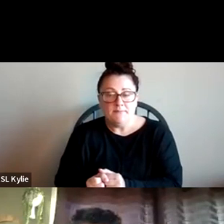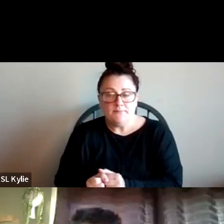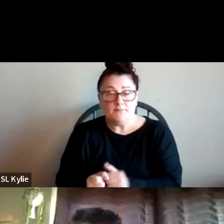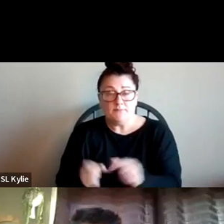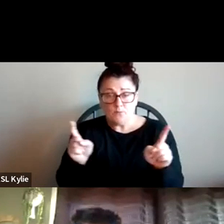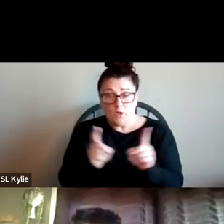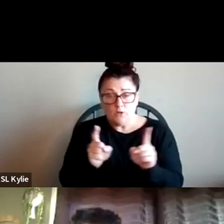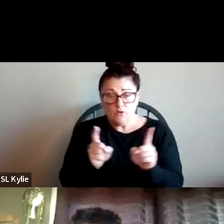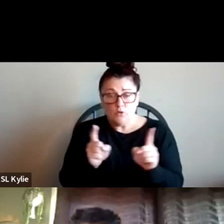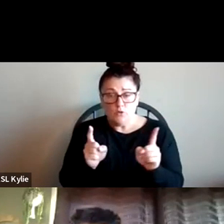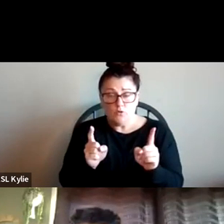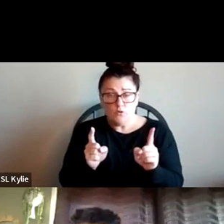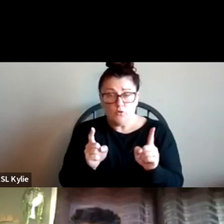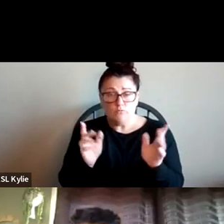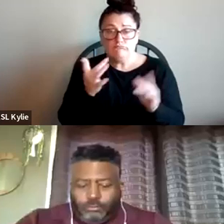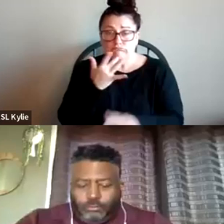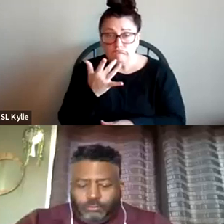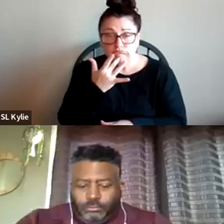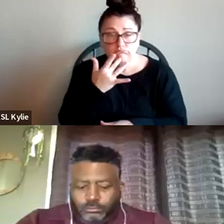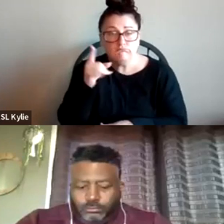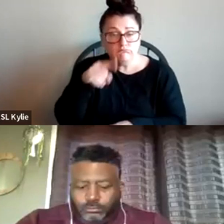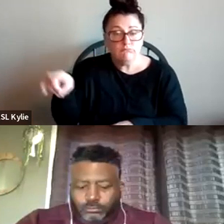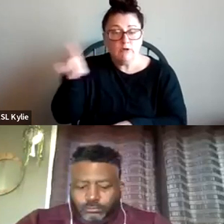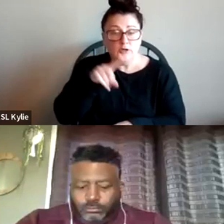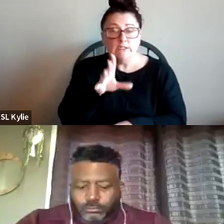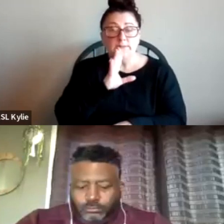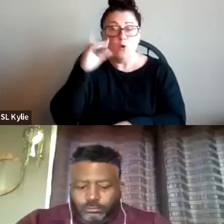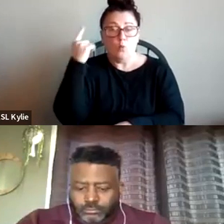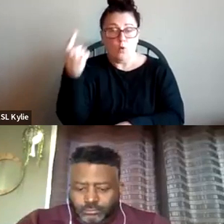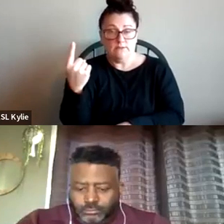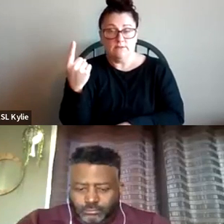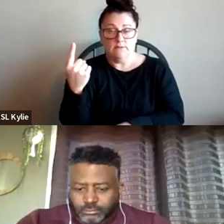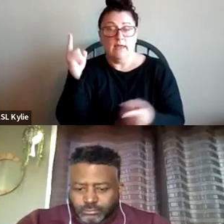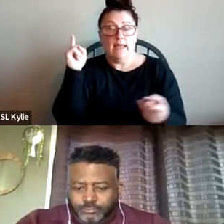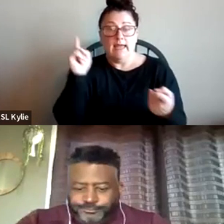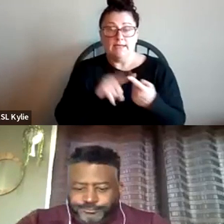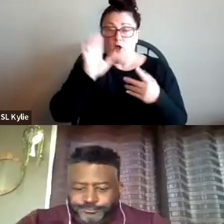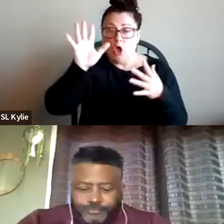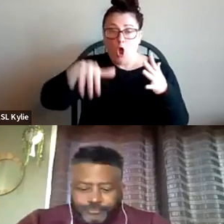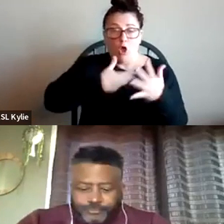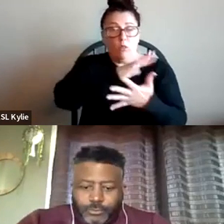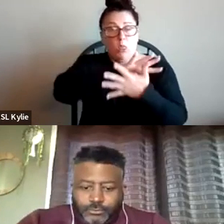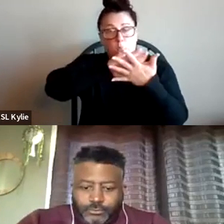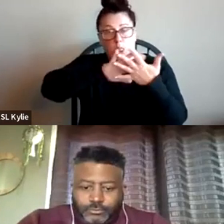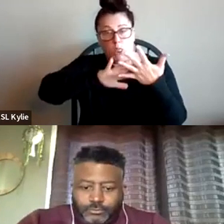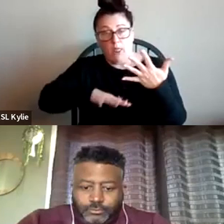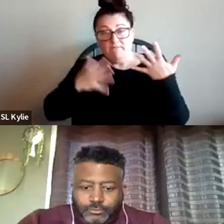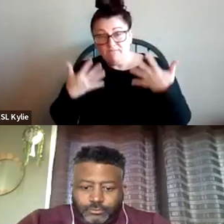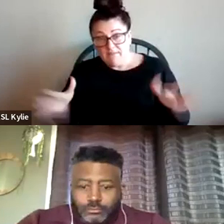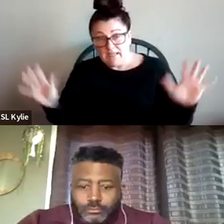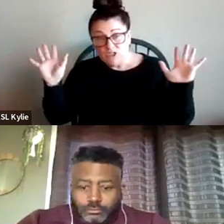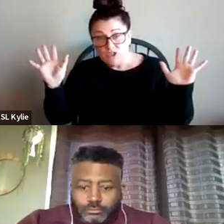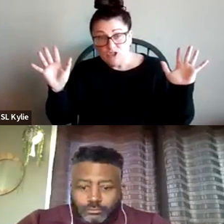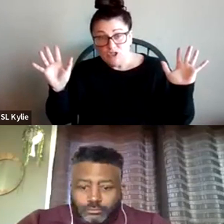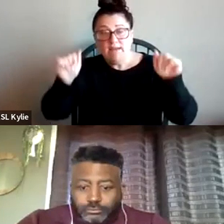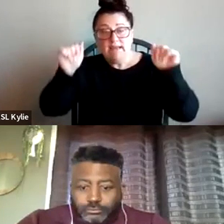also ask that participants only speak once until all who wish to speak have had the